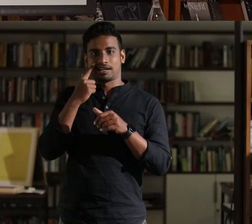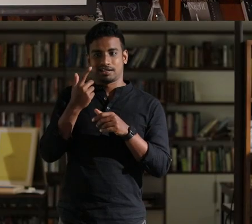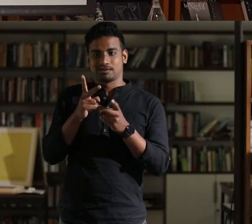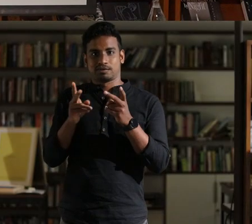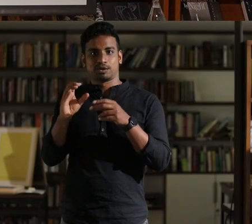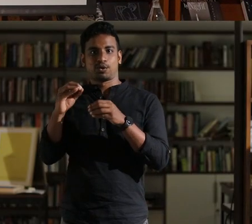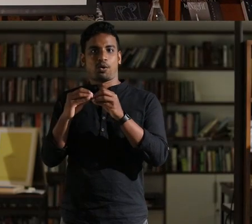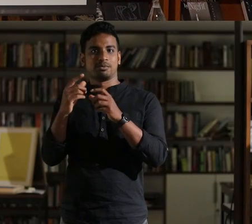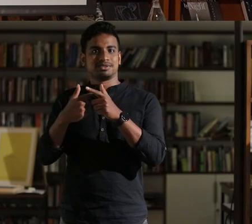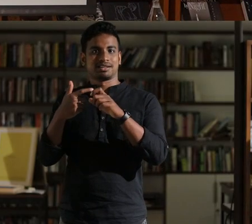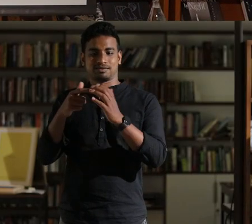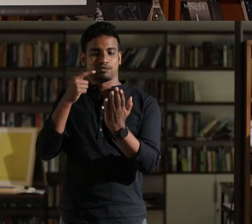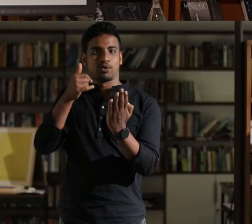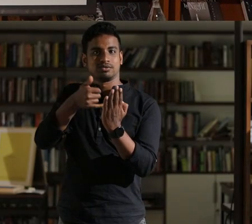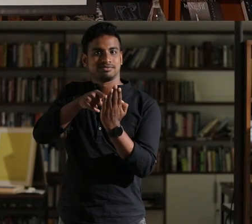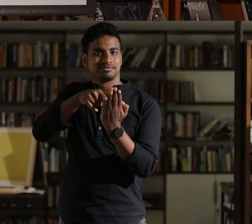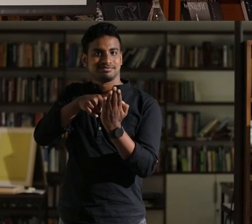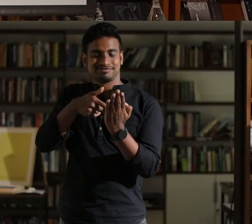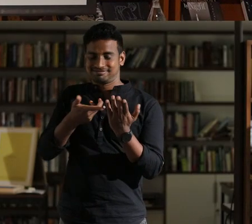Moving on,